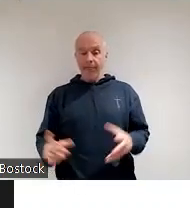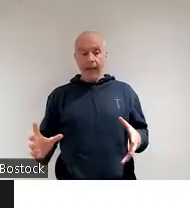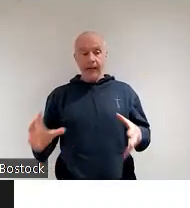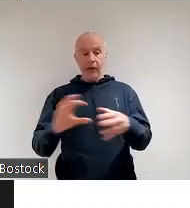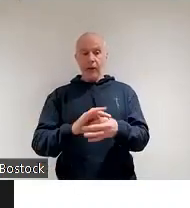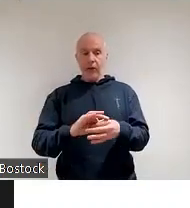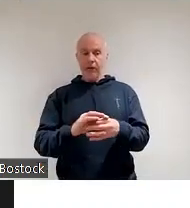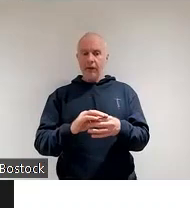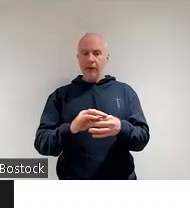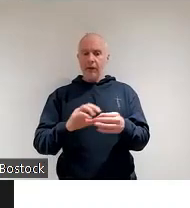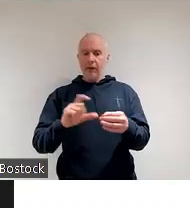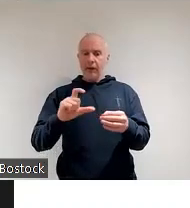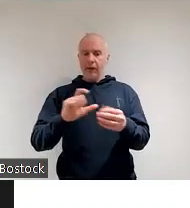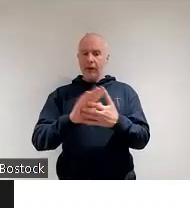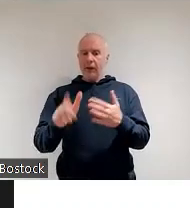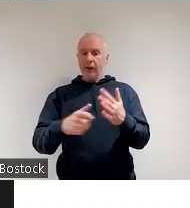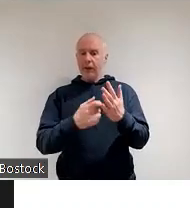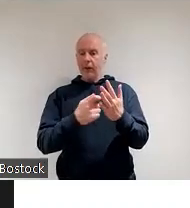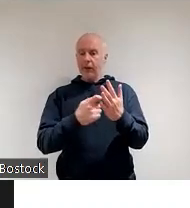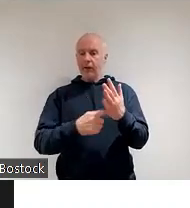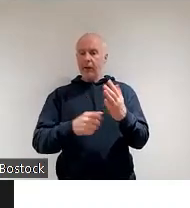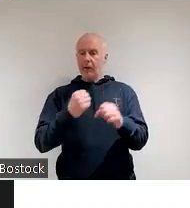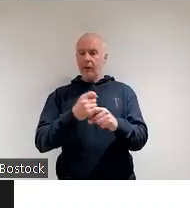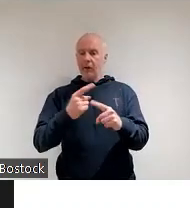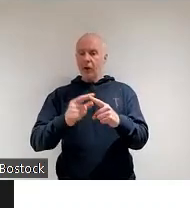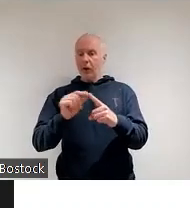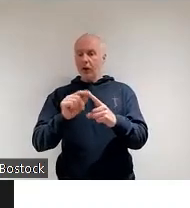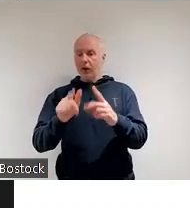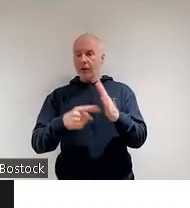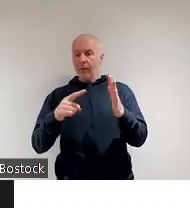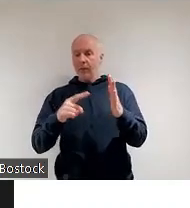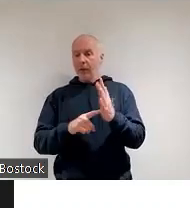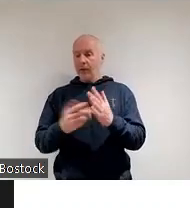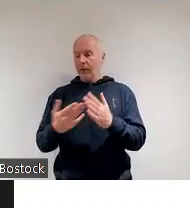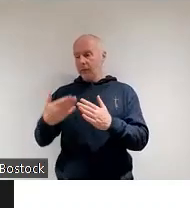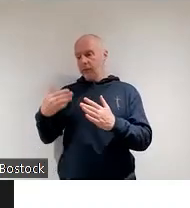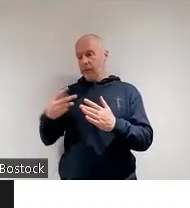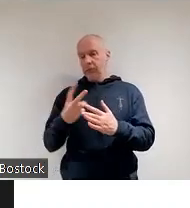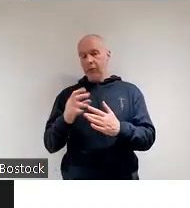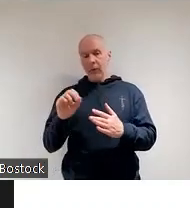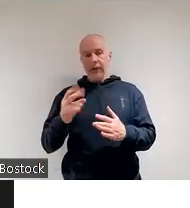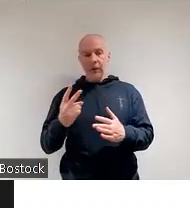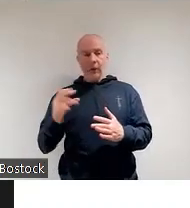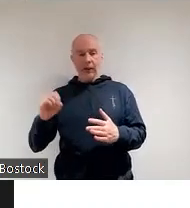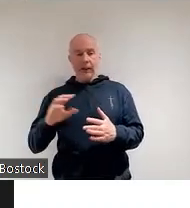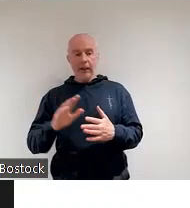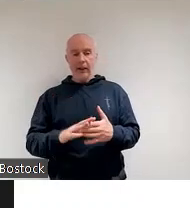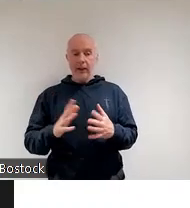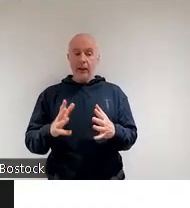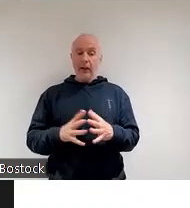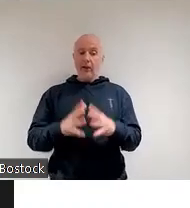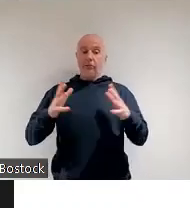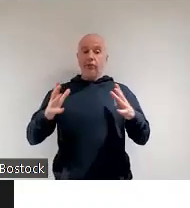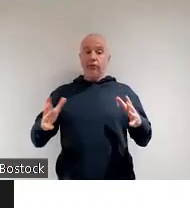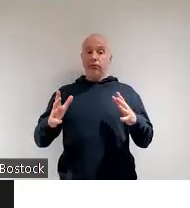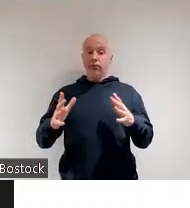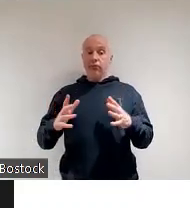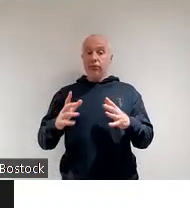ChargePoint back to mid of 2020, which is one of the largest EV charging